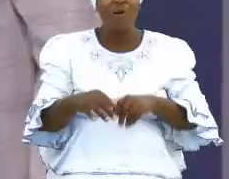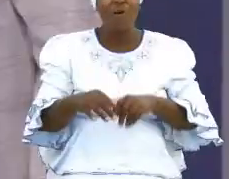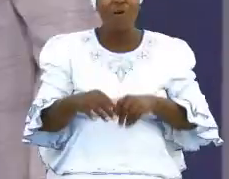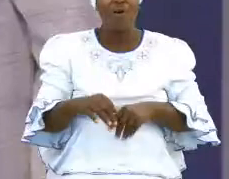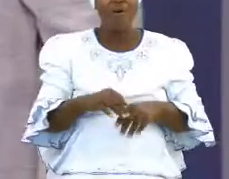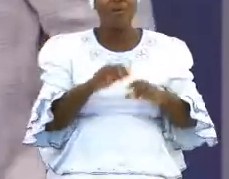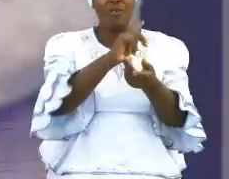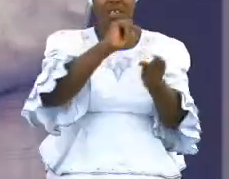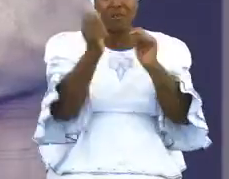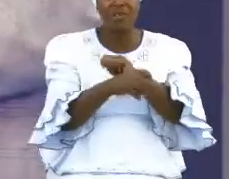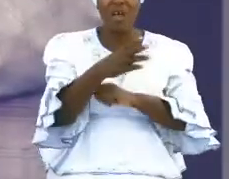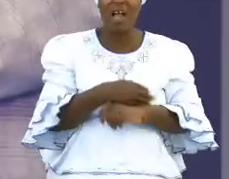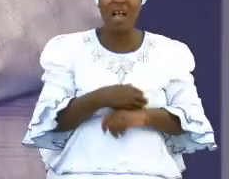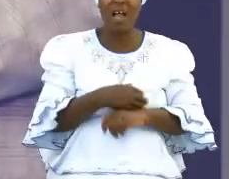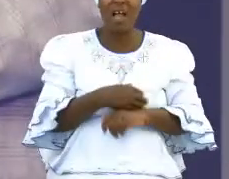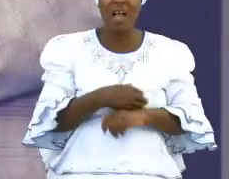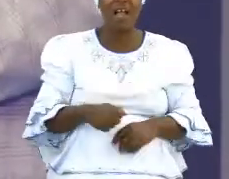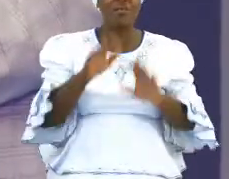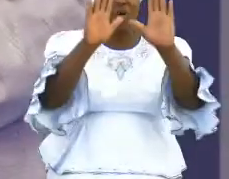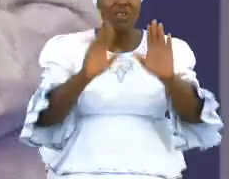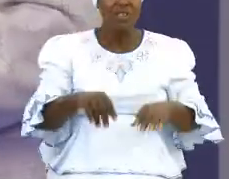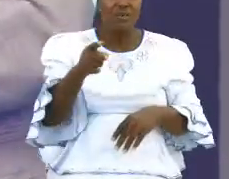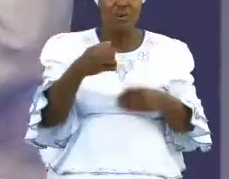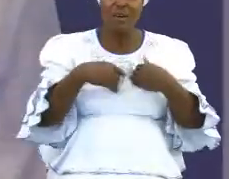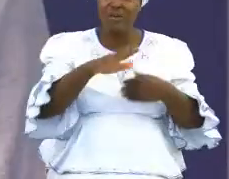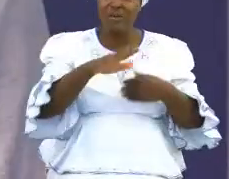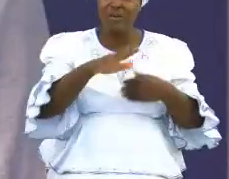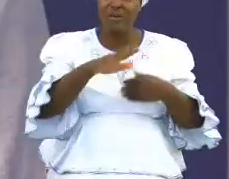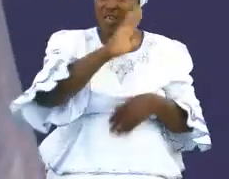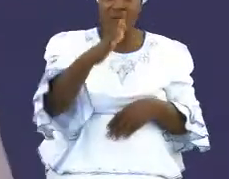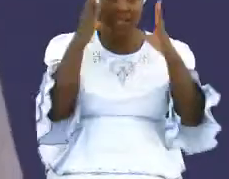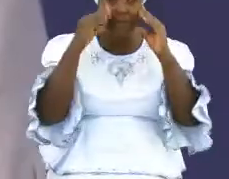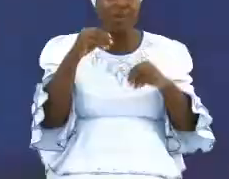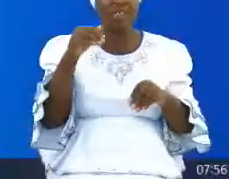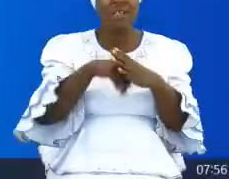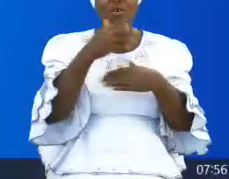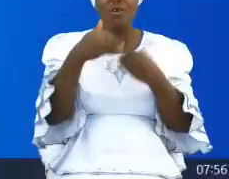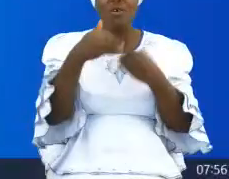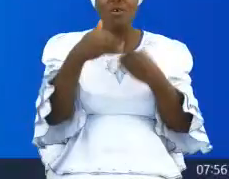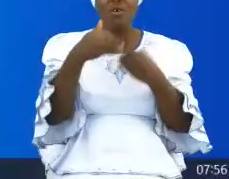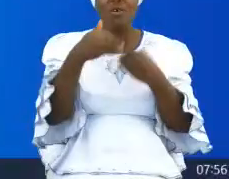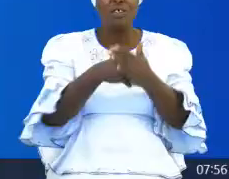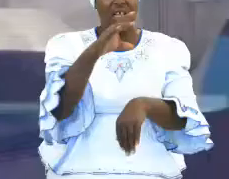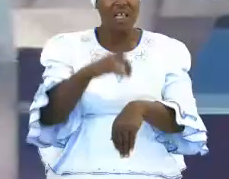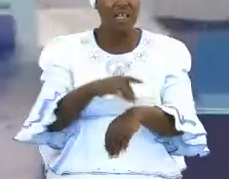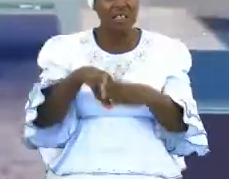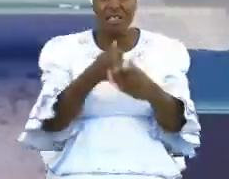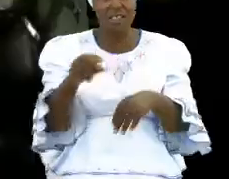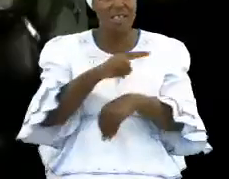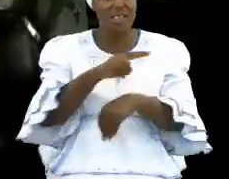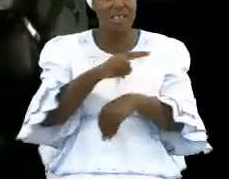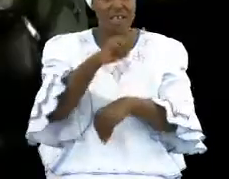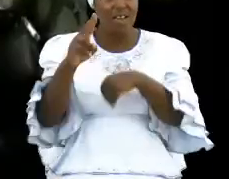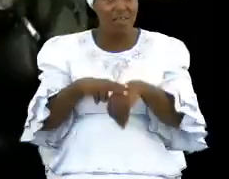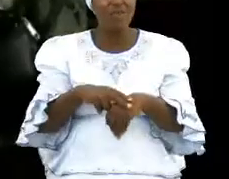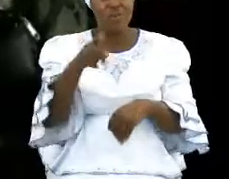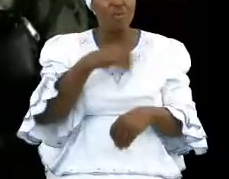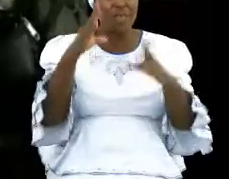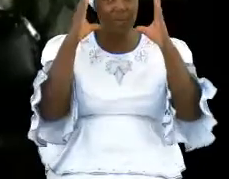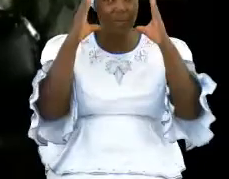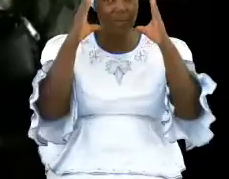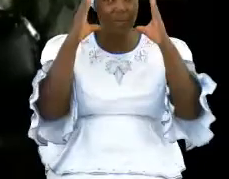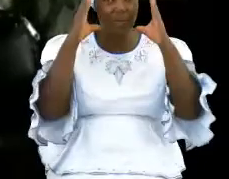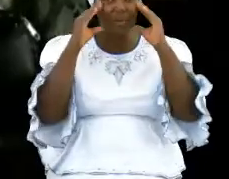never experienced in all the earth, in any nation, you are going to experience tonight in Jesus'